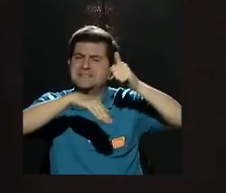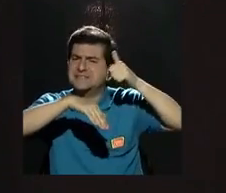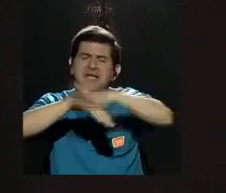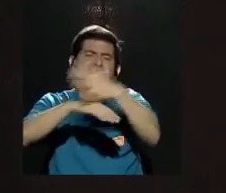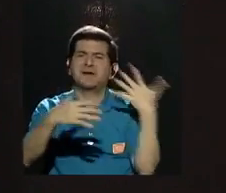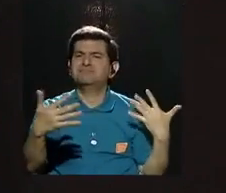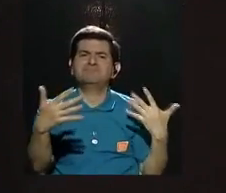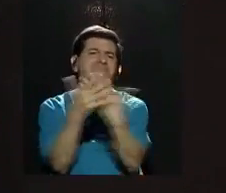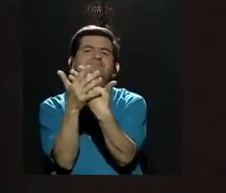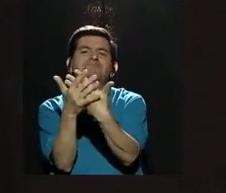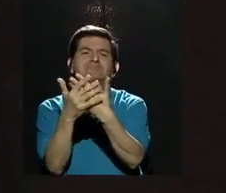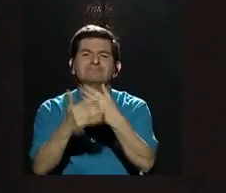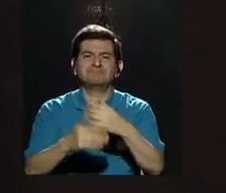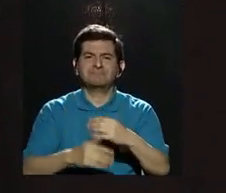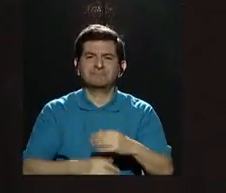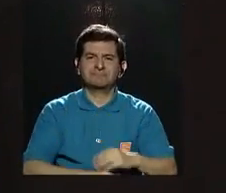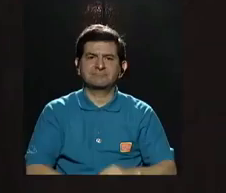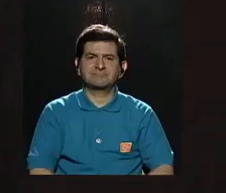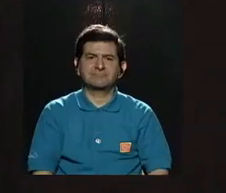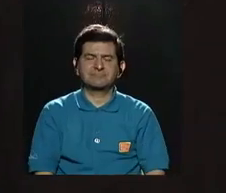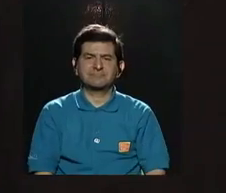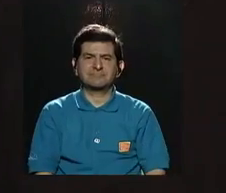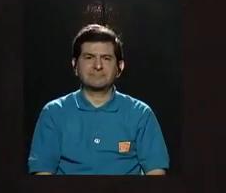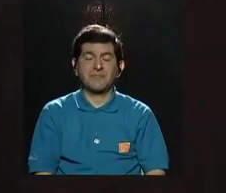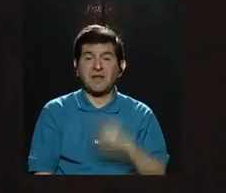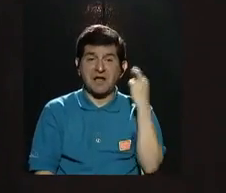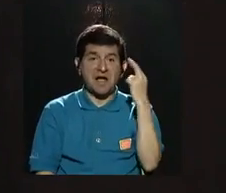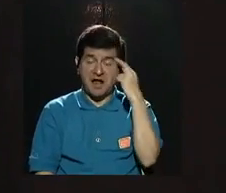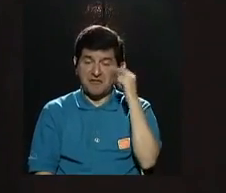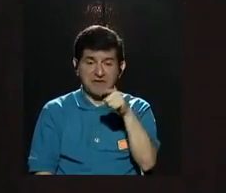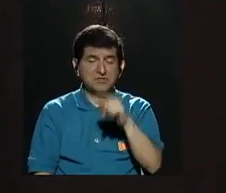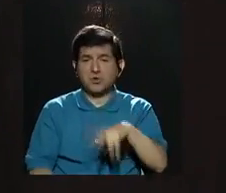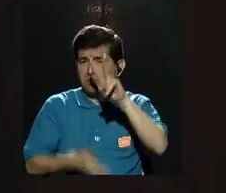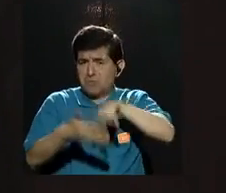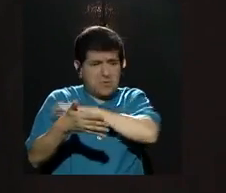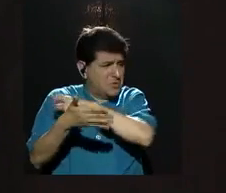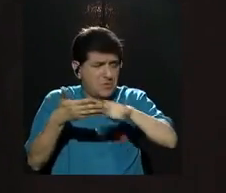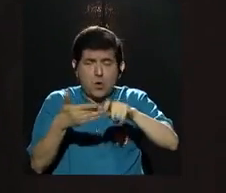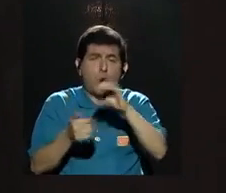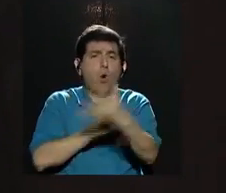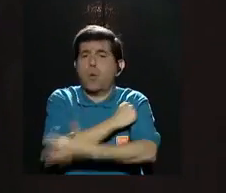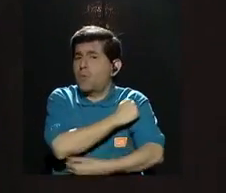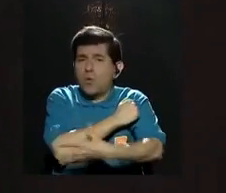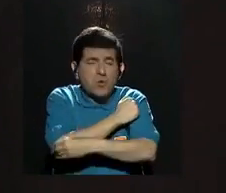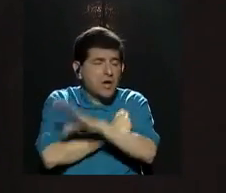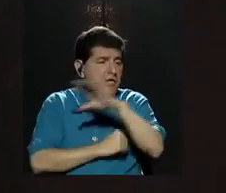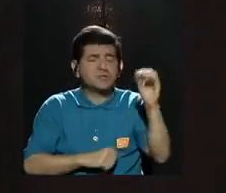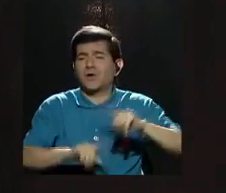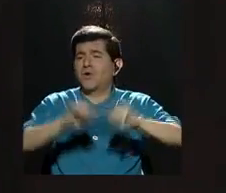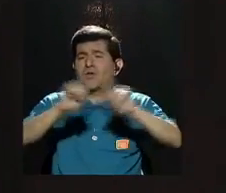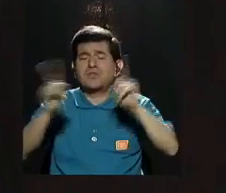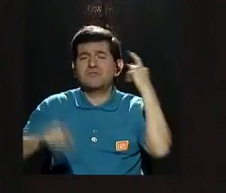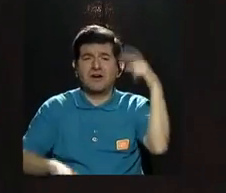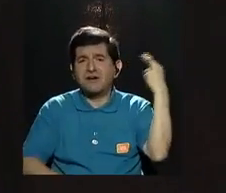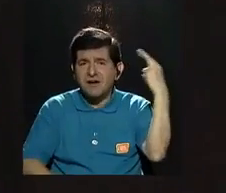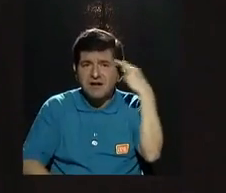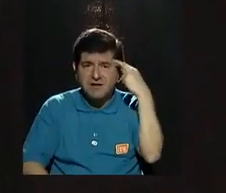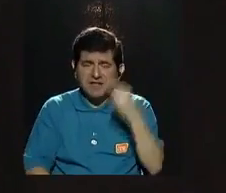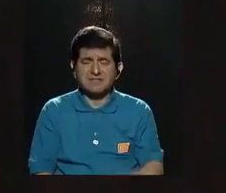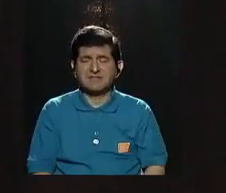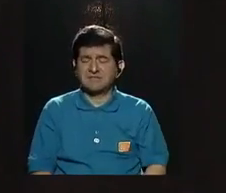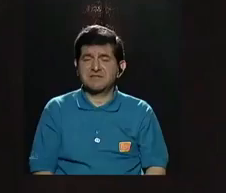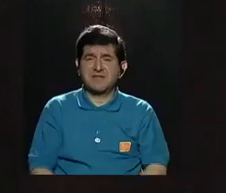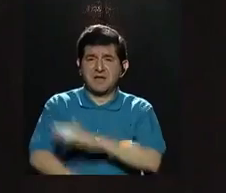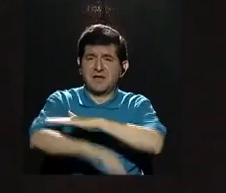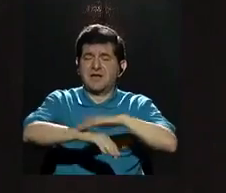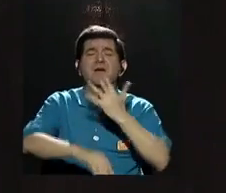illiteracy or poverty or a whole range of other reasons, racism, or you